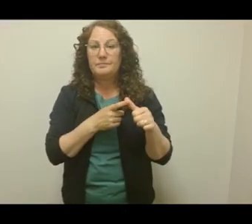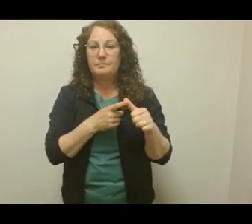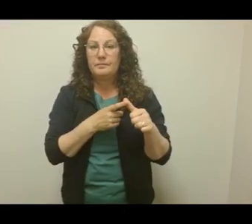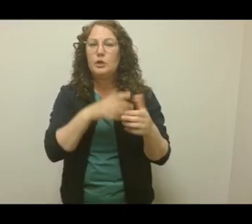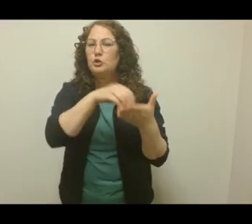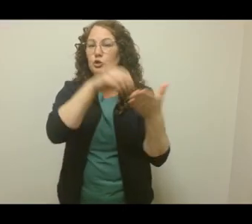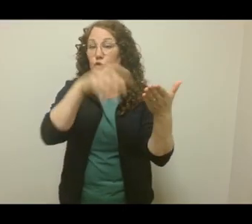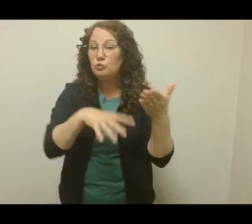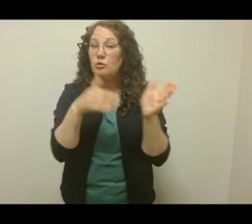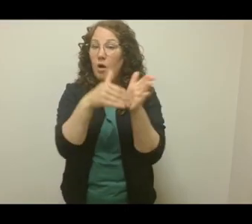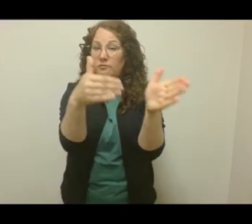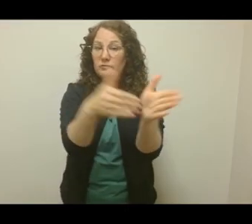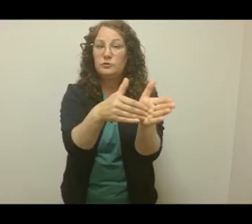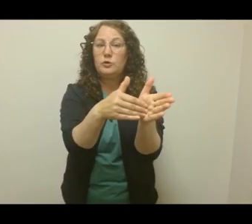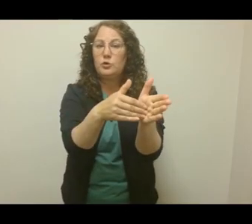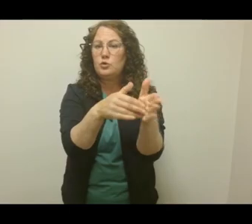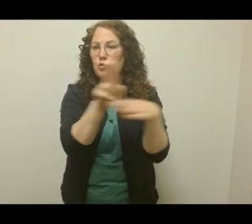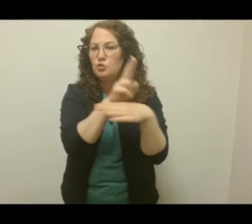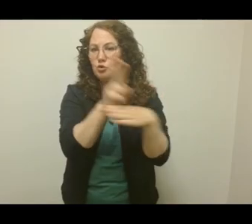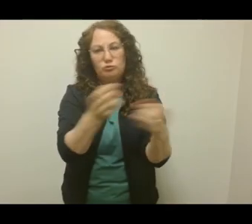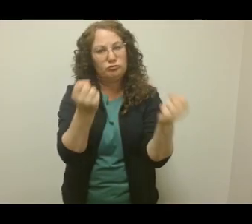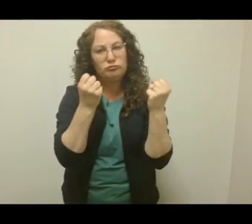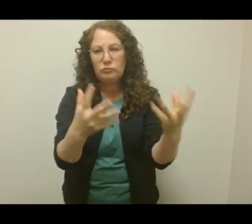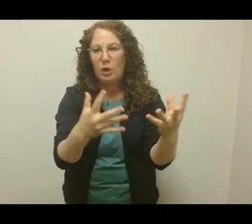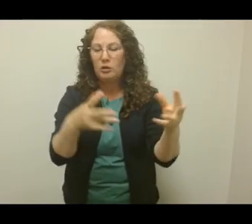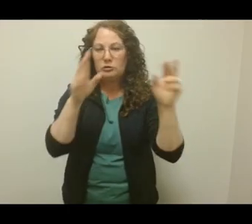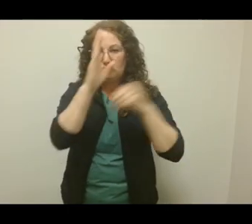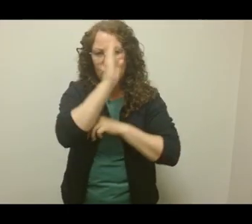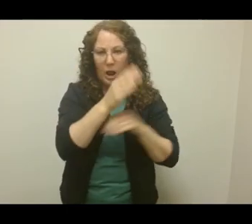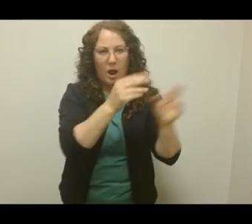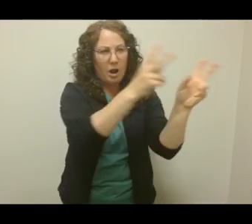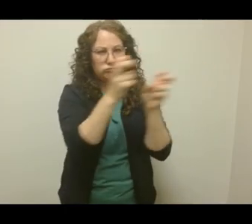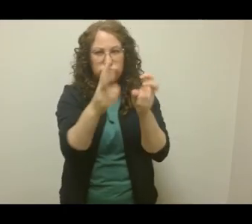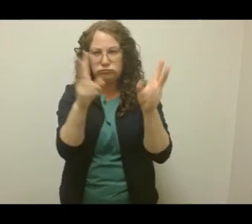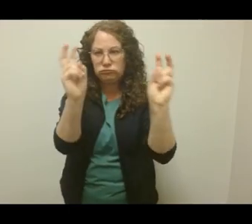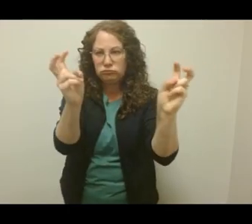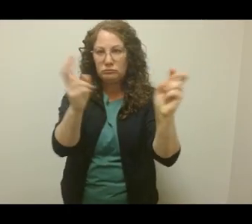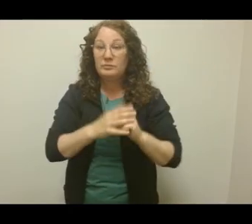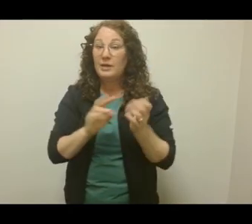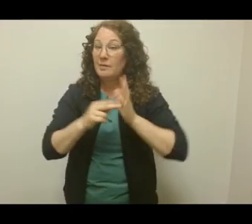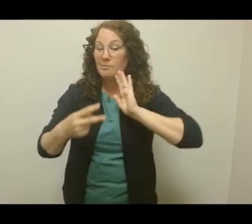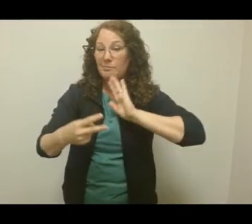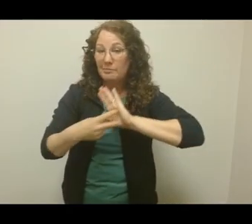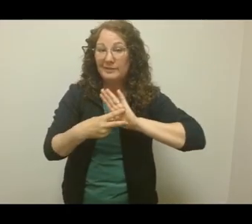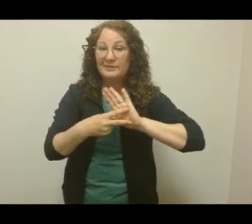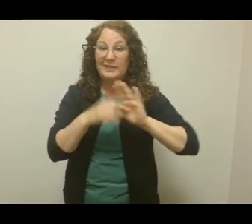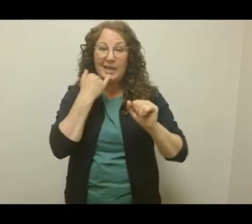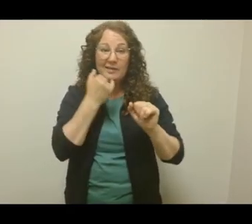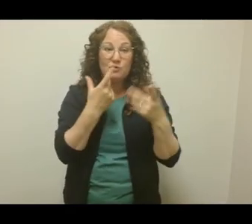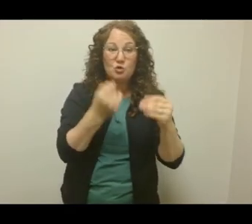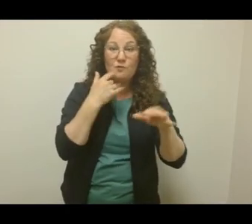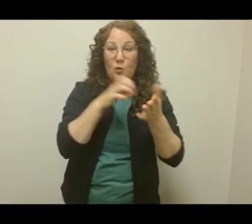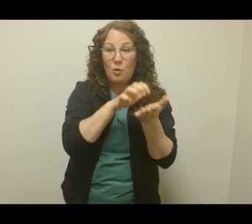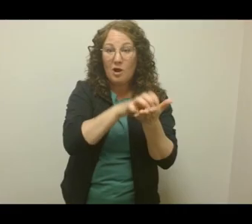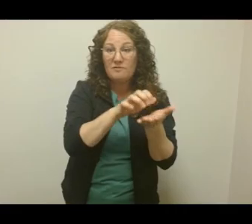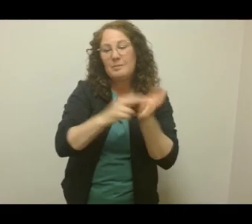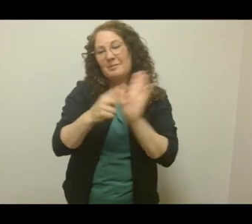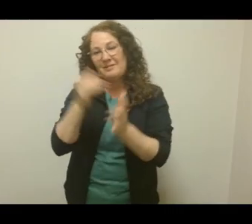frequently overuse direct quotations in taking notes, and as a result, they overuse quotations in the final research